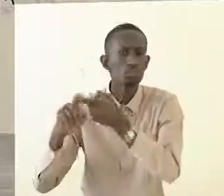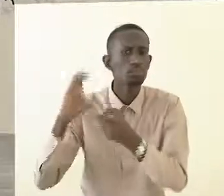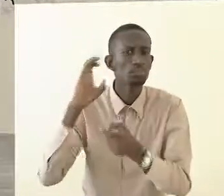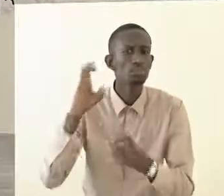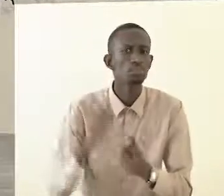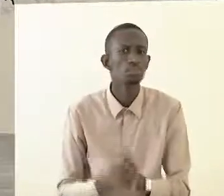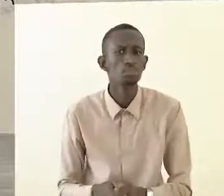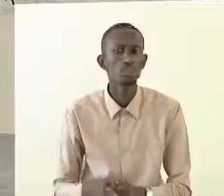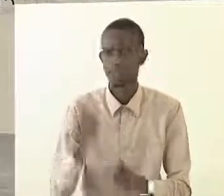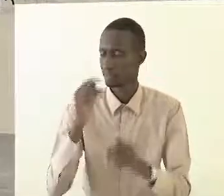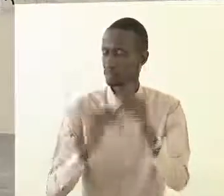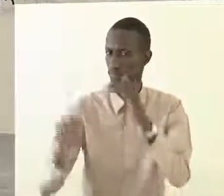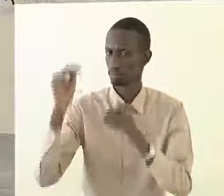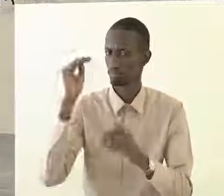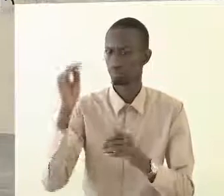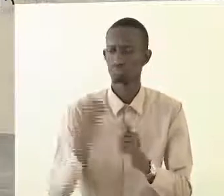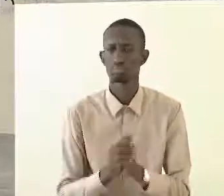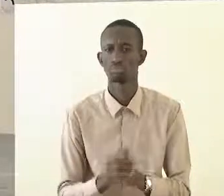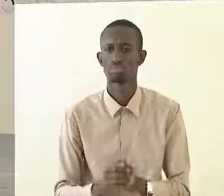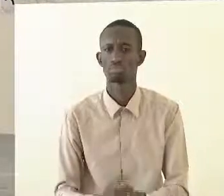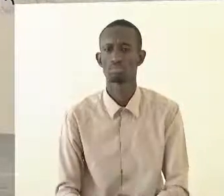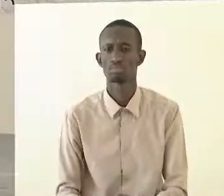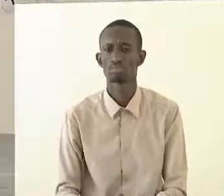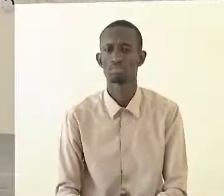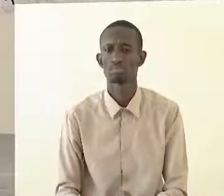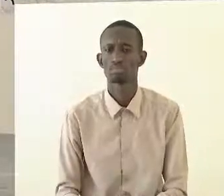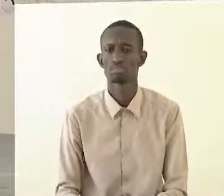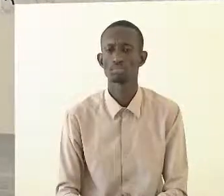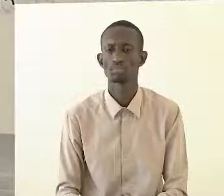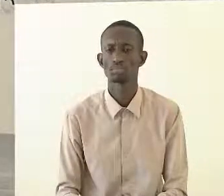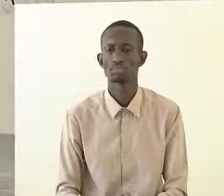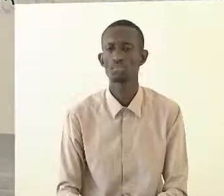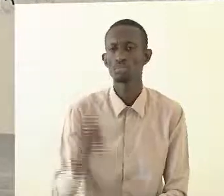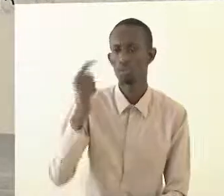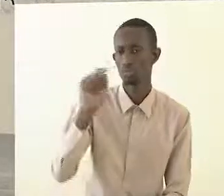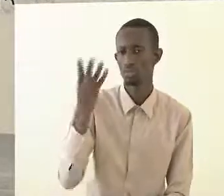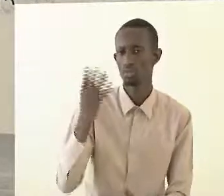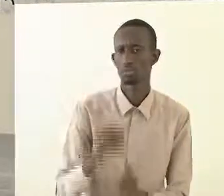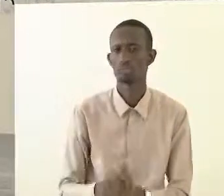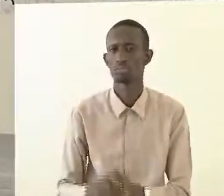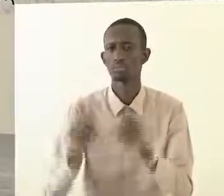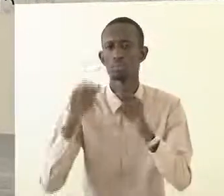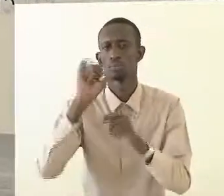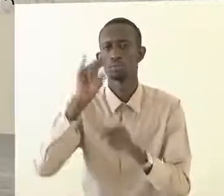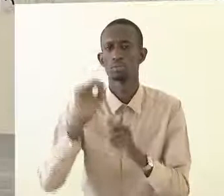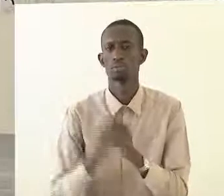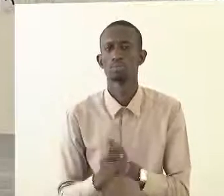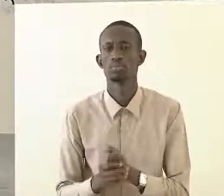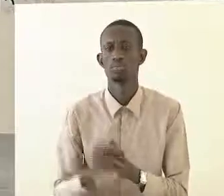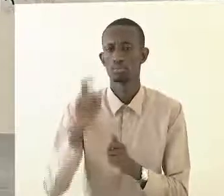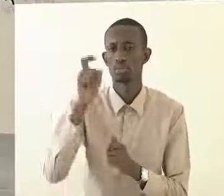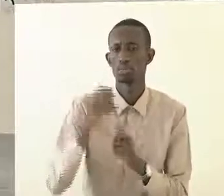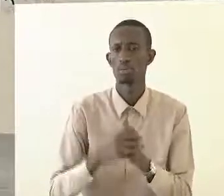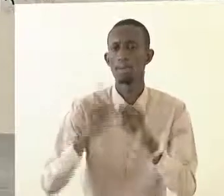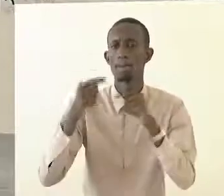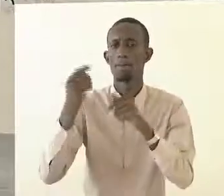That is standard integral. Replacing m by c value, you get 1 divided by 4 sine x raised